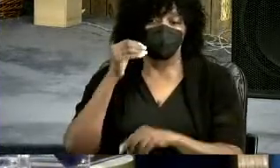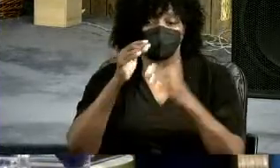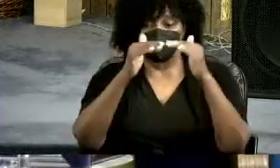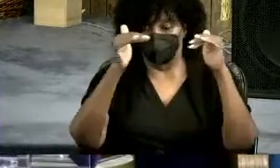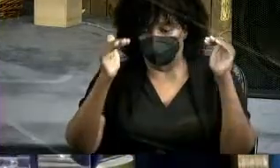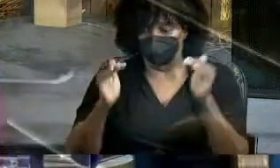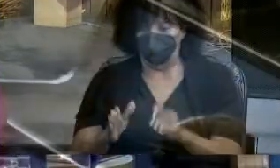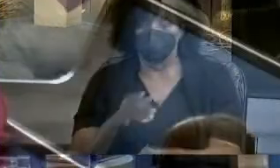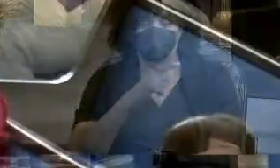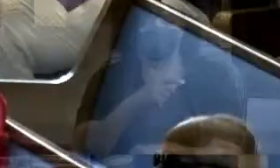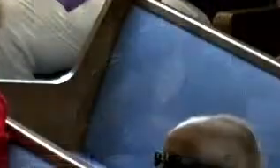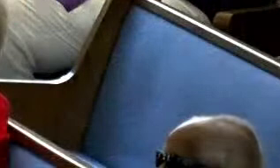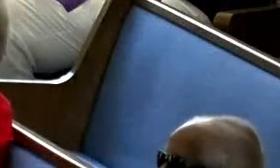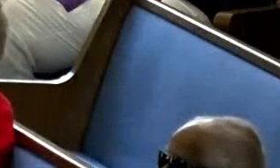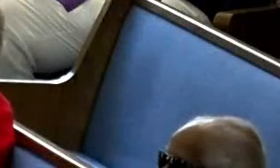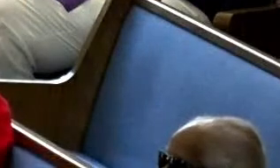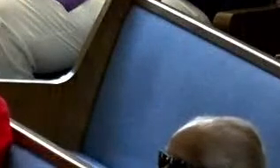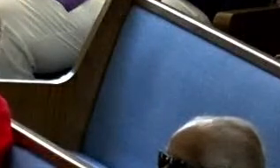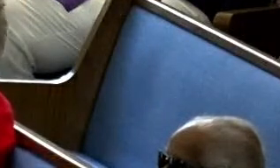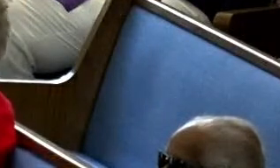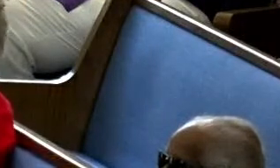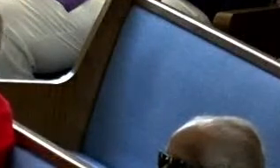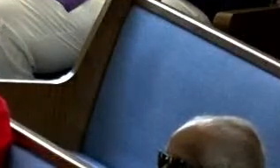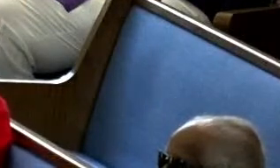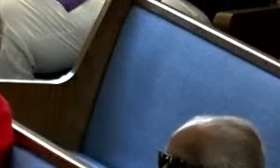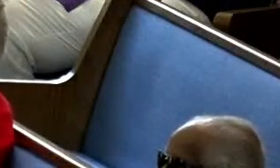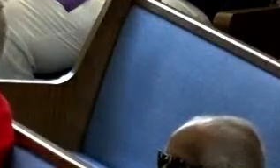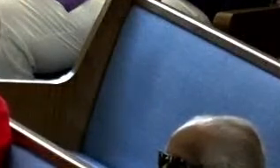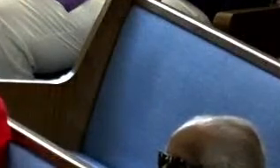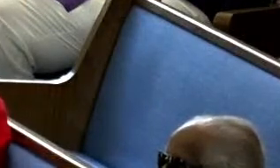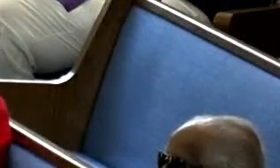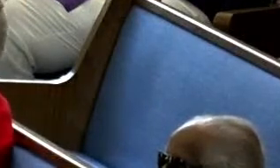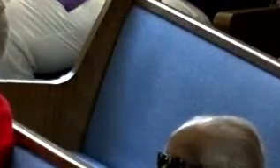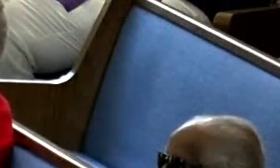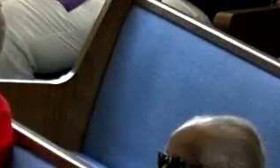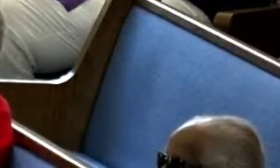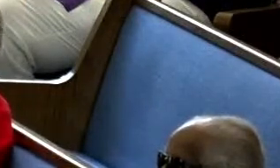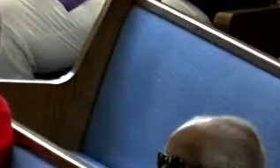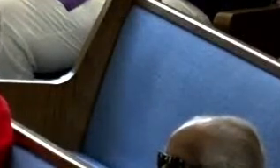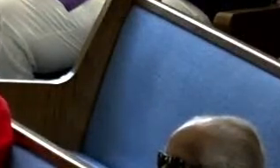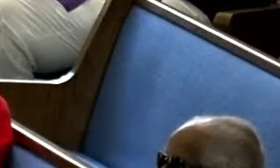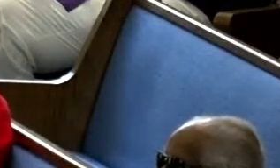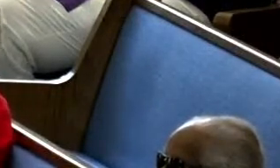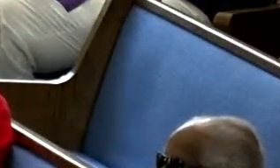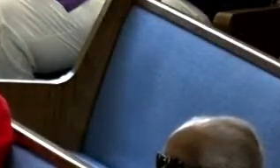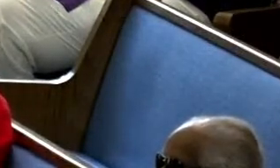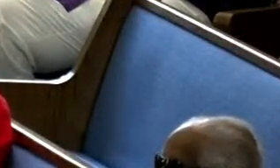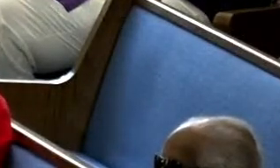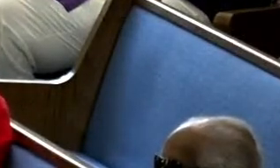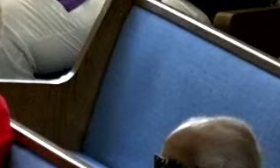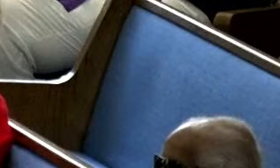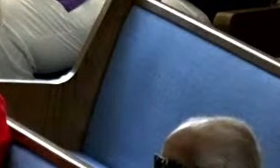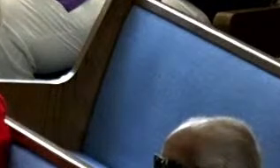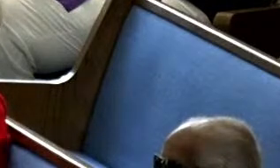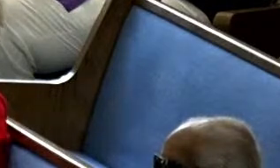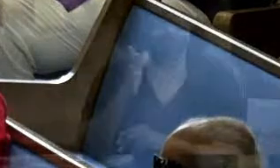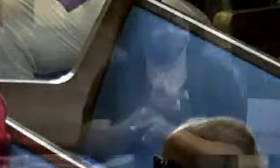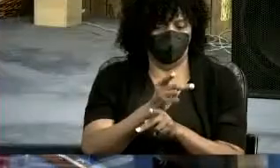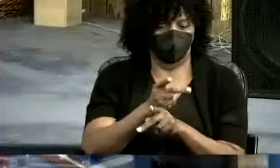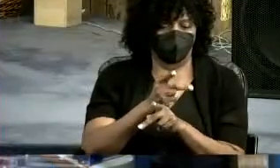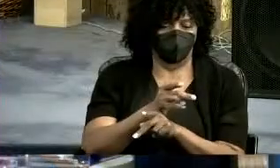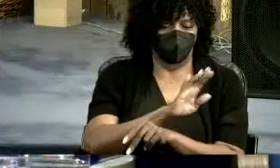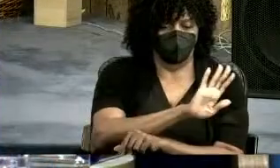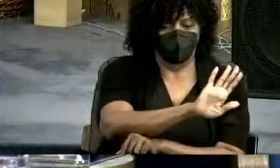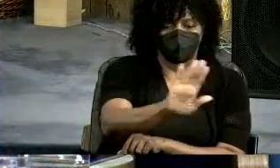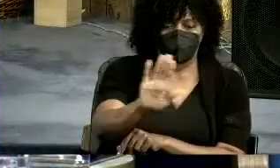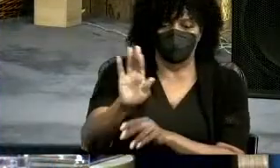already closed, and so they're just going back and forth, and we will certainly keep you in